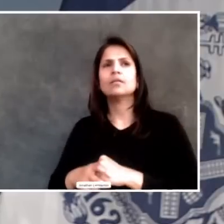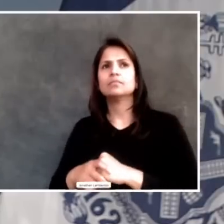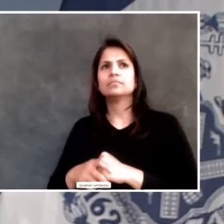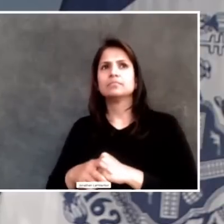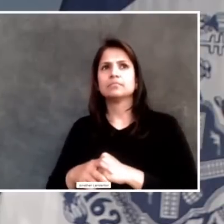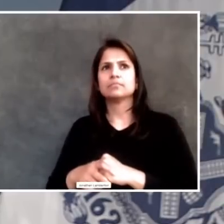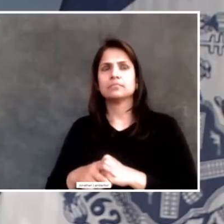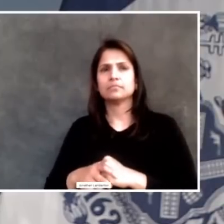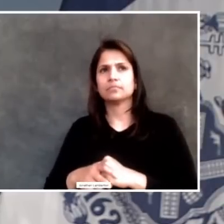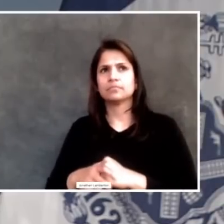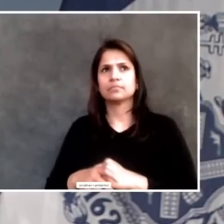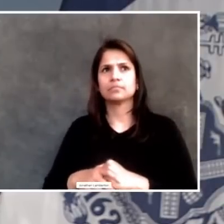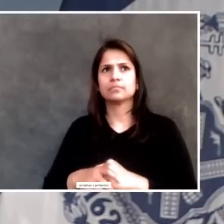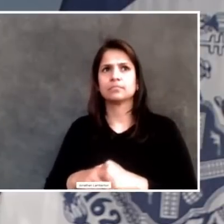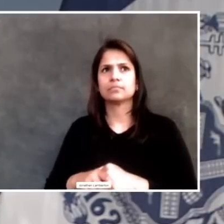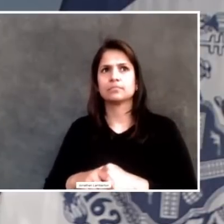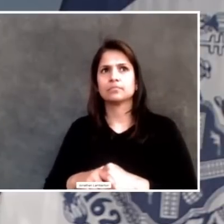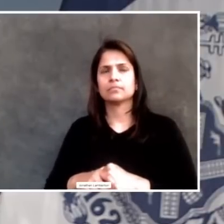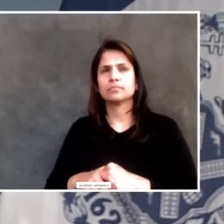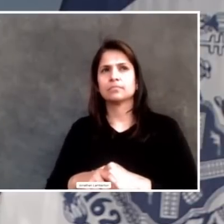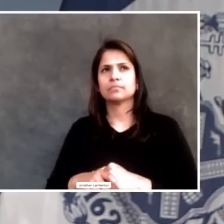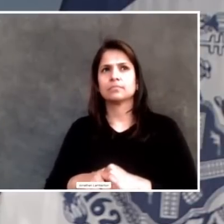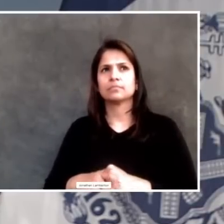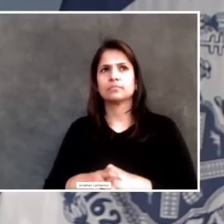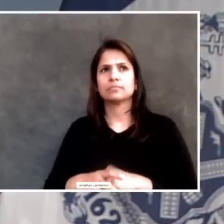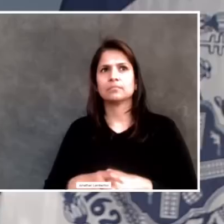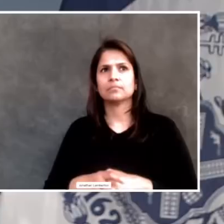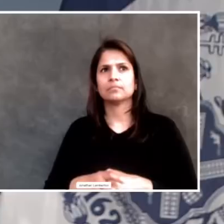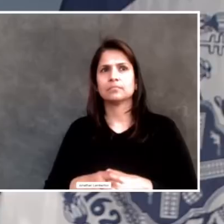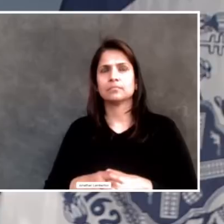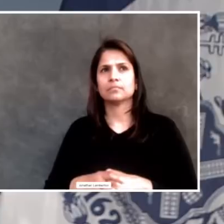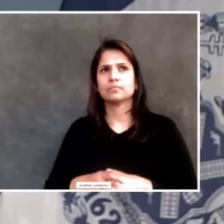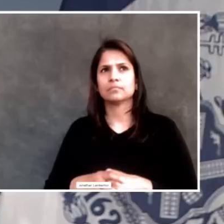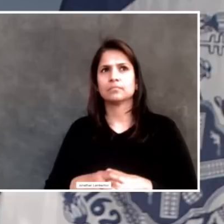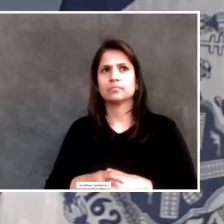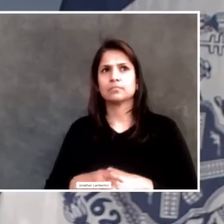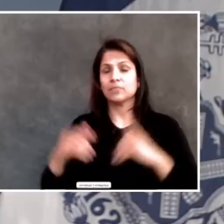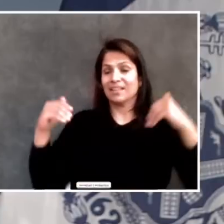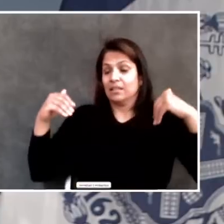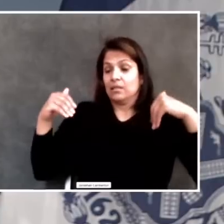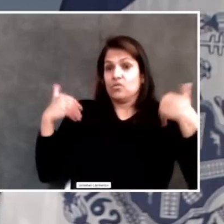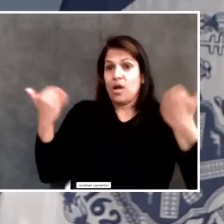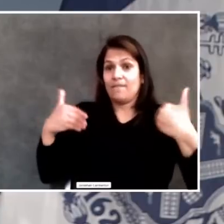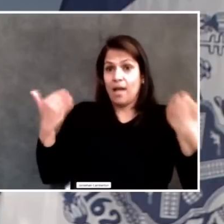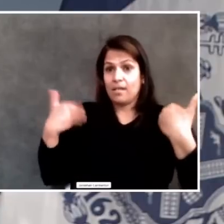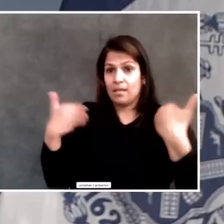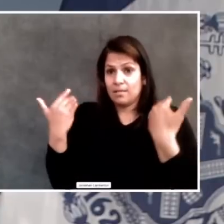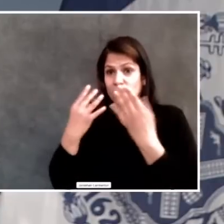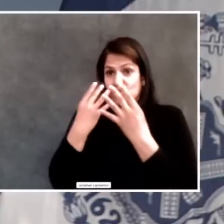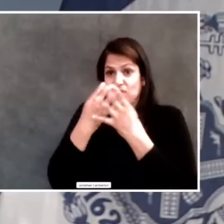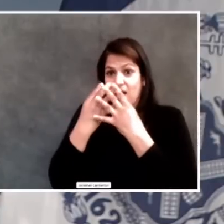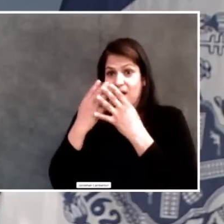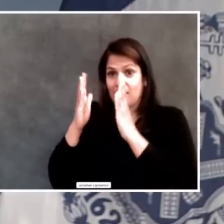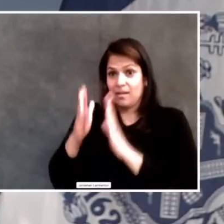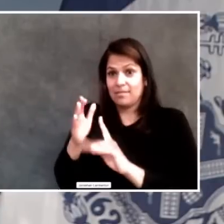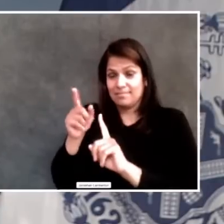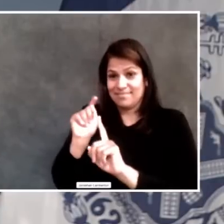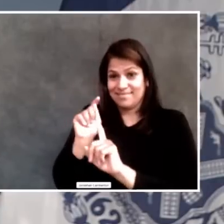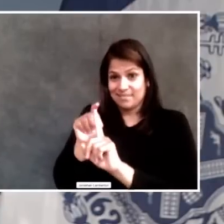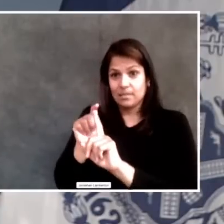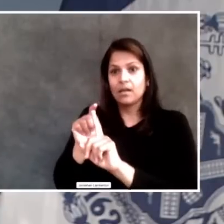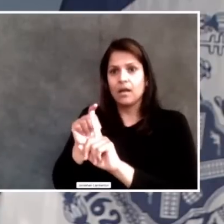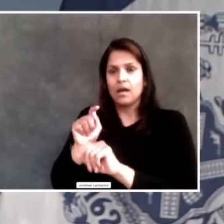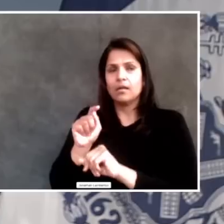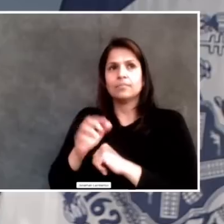released as part of the humanitarian effort to make sure we are protecting lives of everyone who's in our